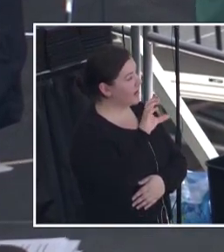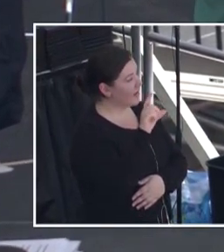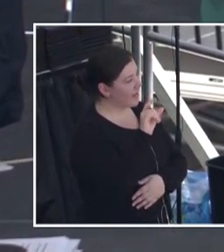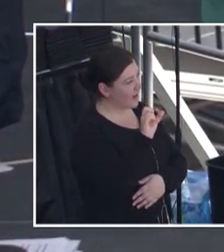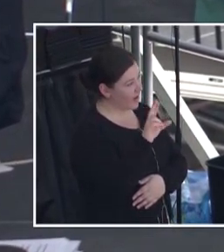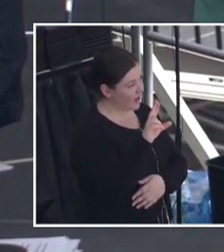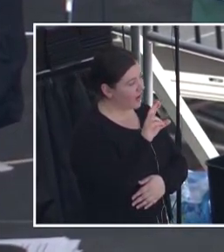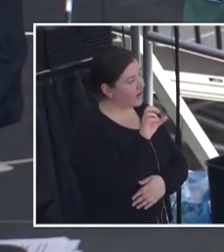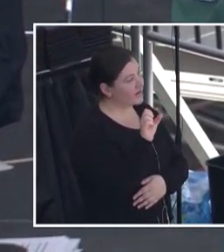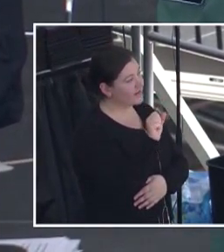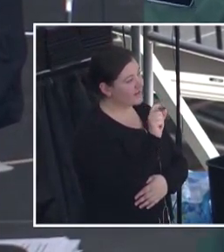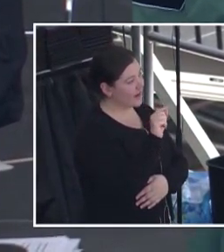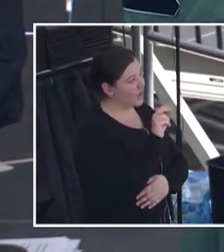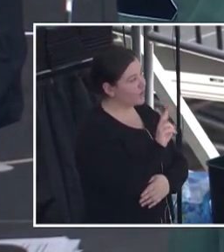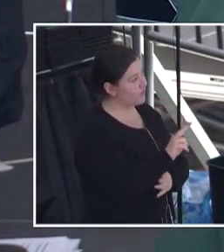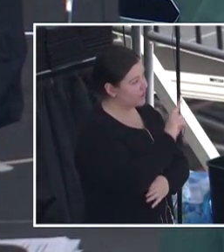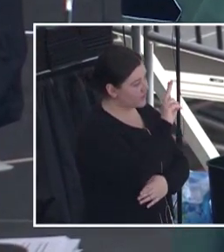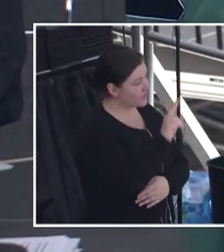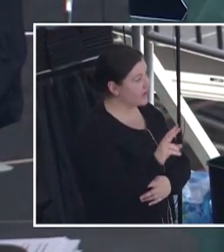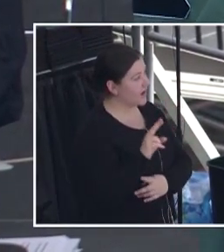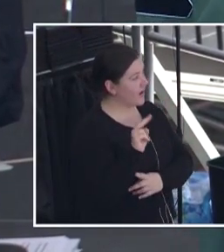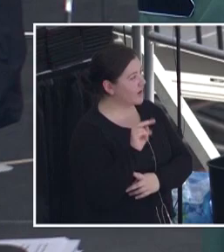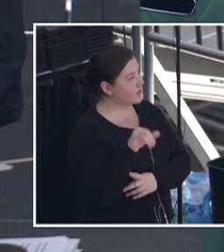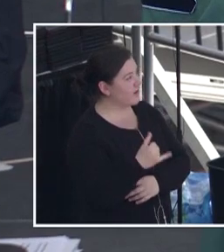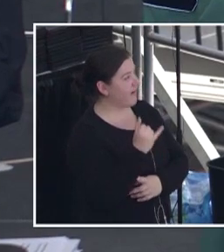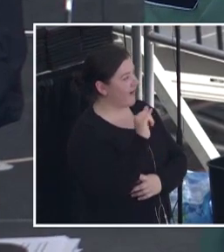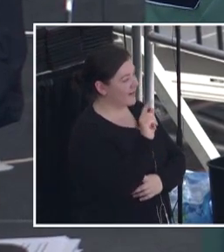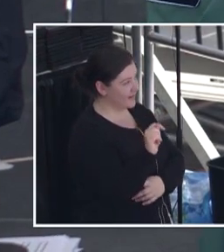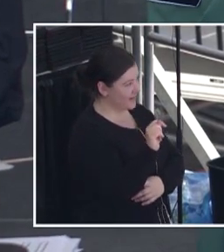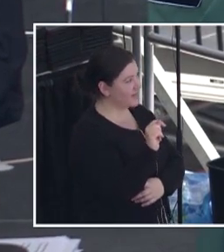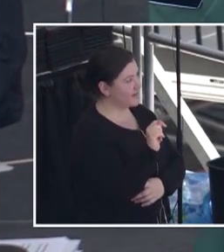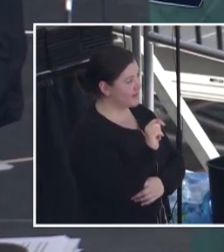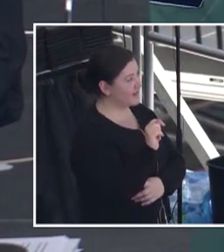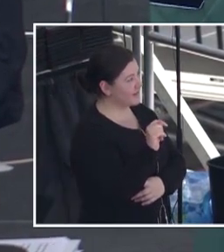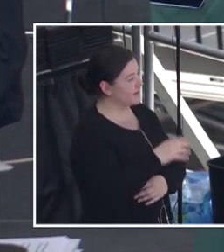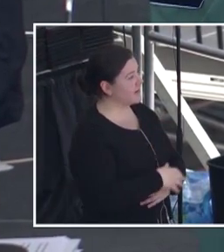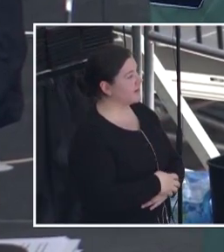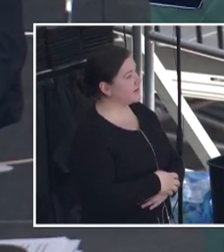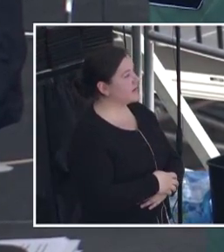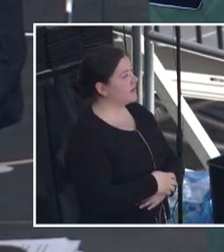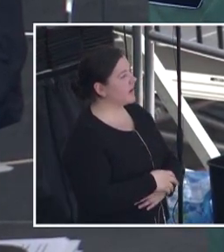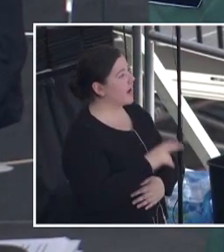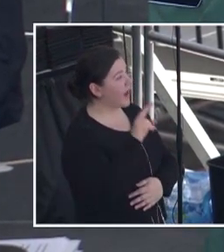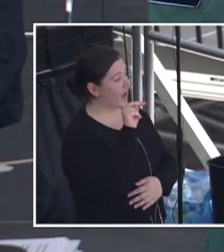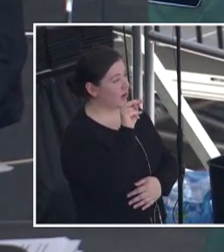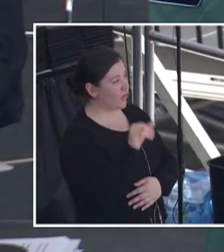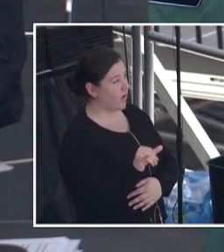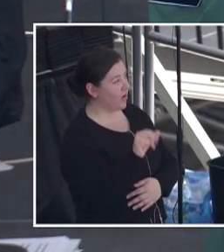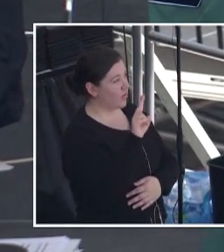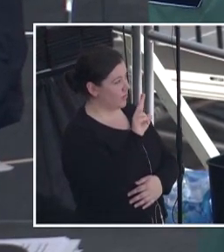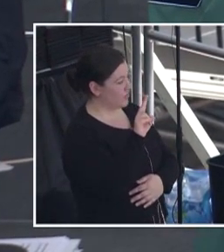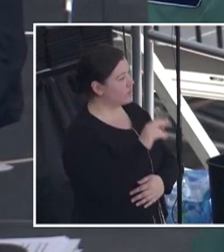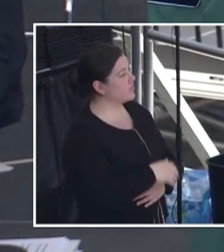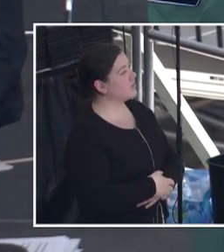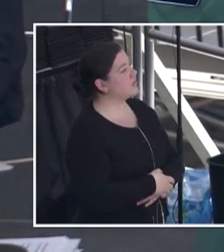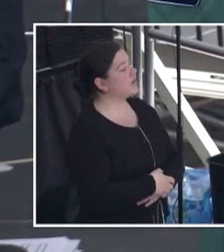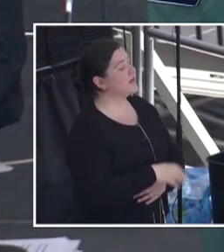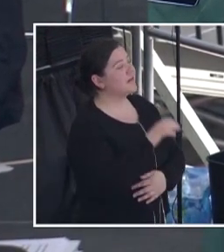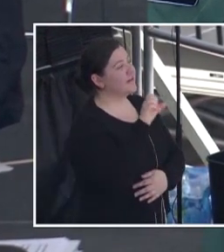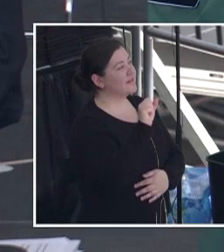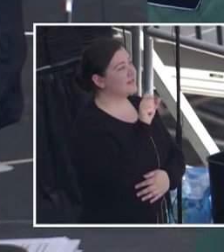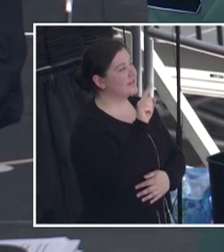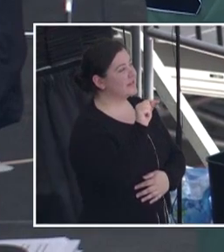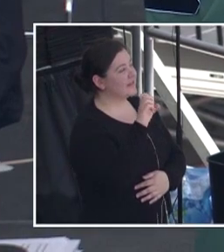William Patterson, Stevenson Institute of Technology, and many,